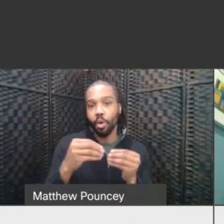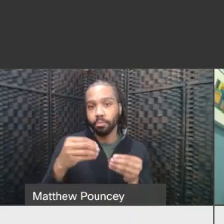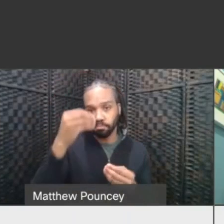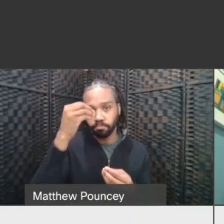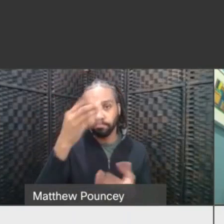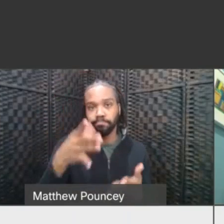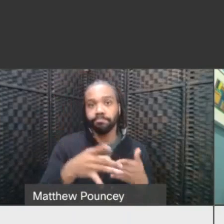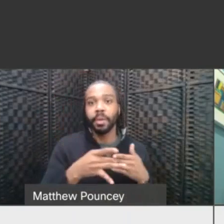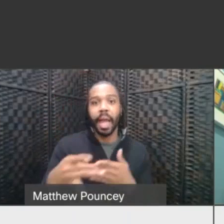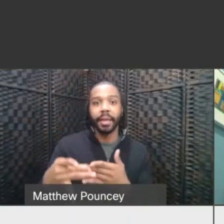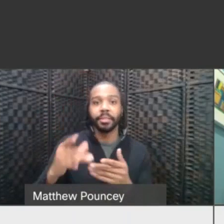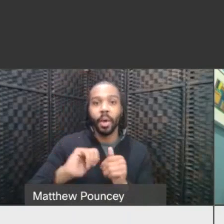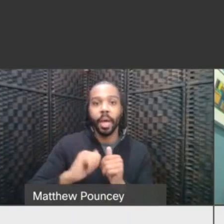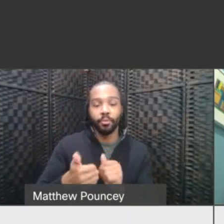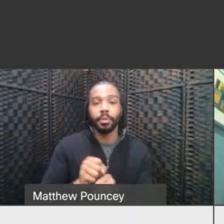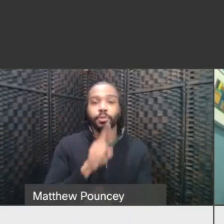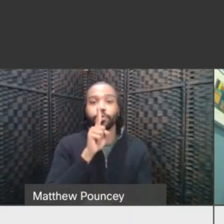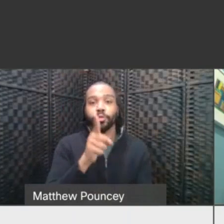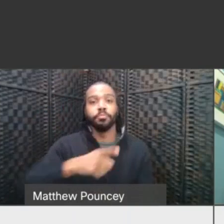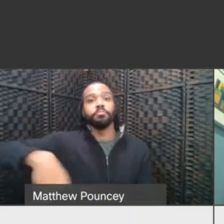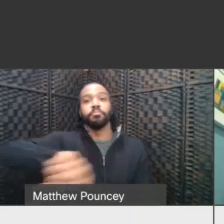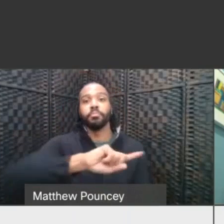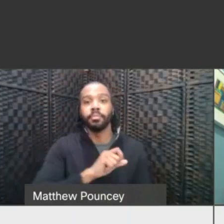how to ensure that staff comply.